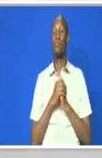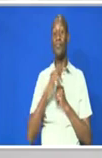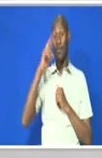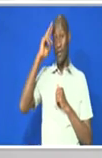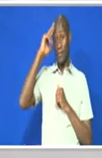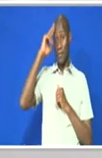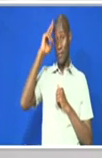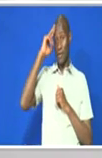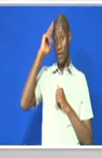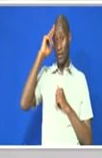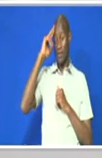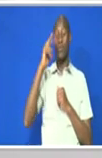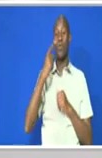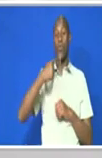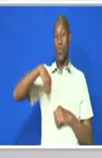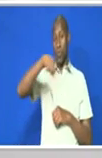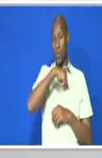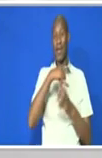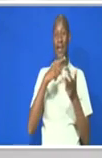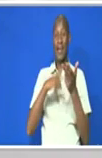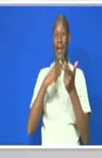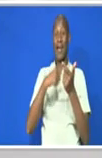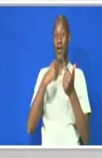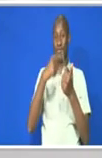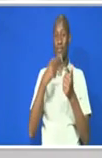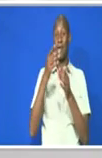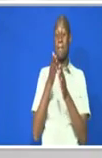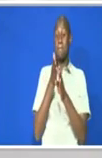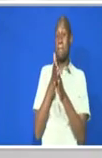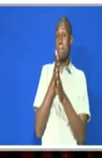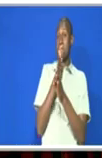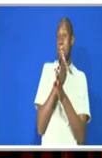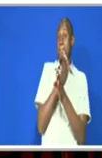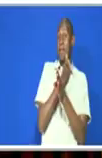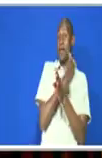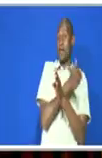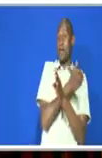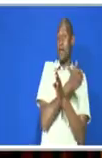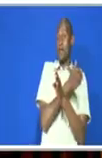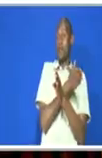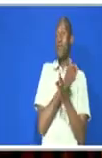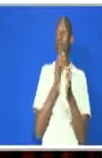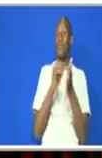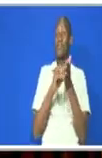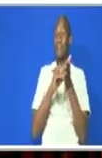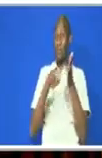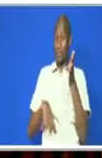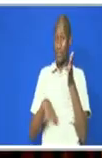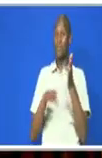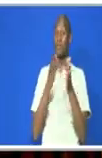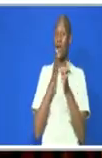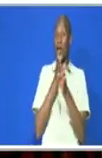Remember, we are counting backwards. We are subtracting by counting